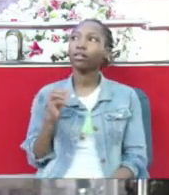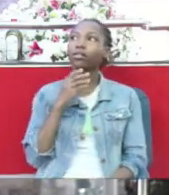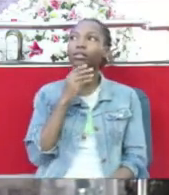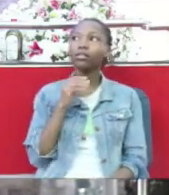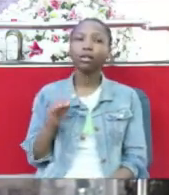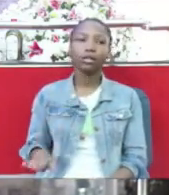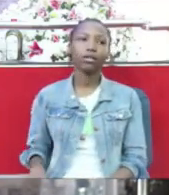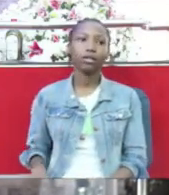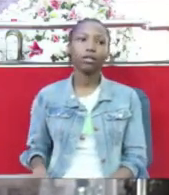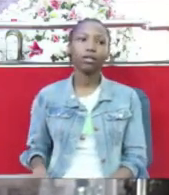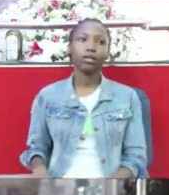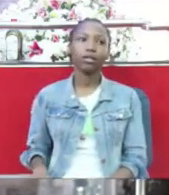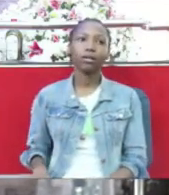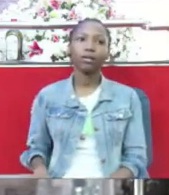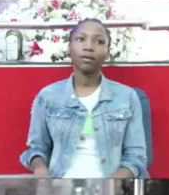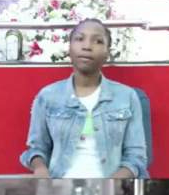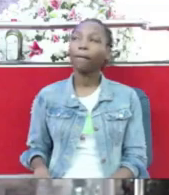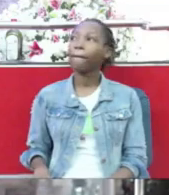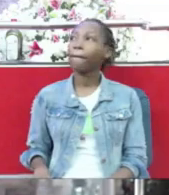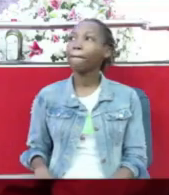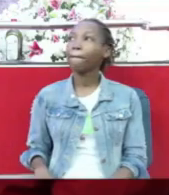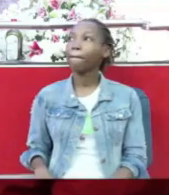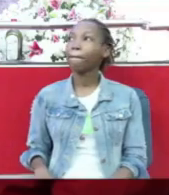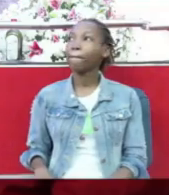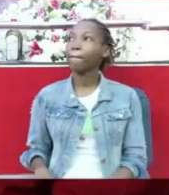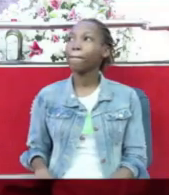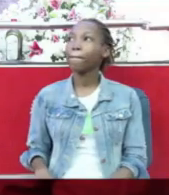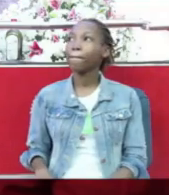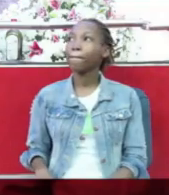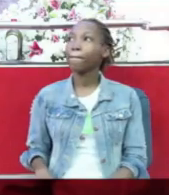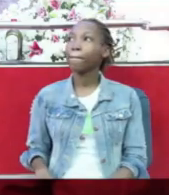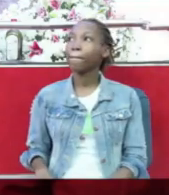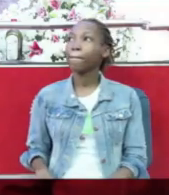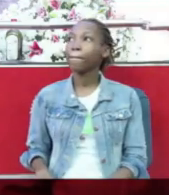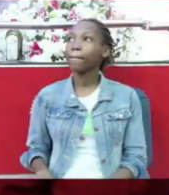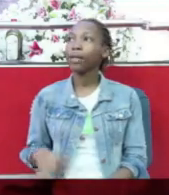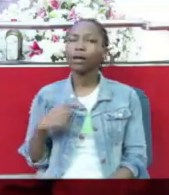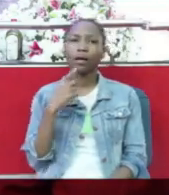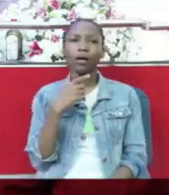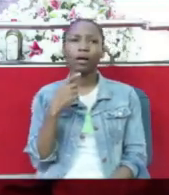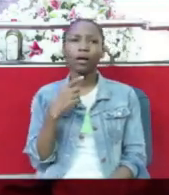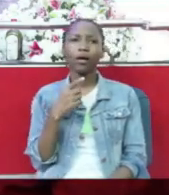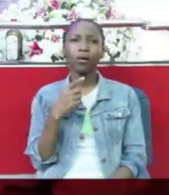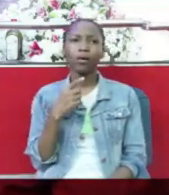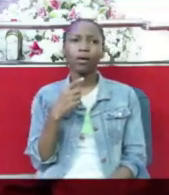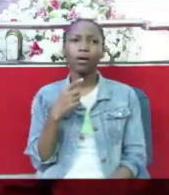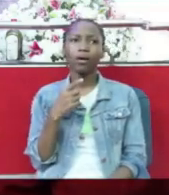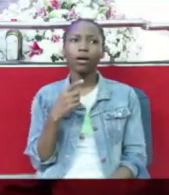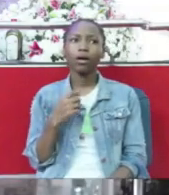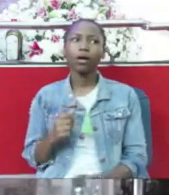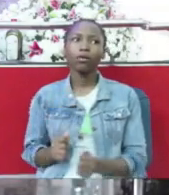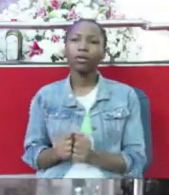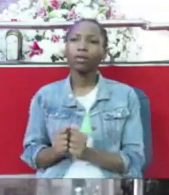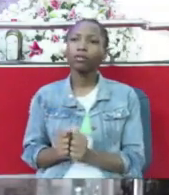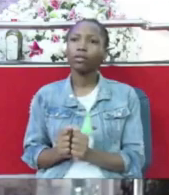to 20. And also, how are we treating our young people? It reminds me of